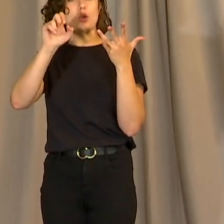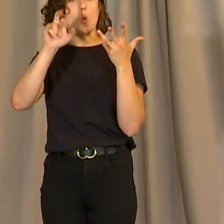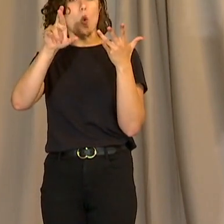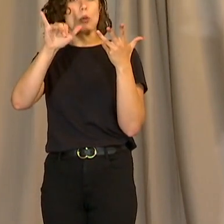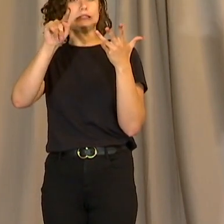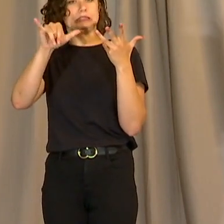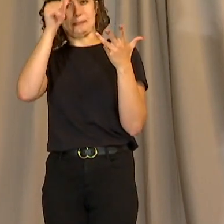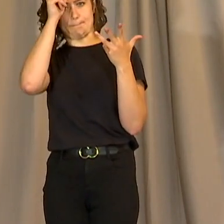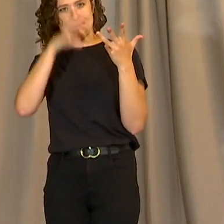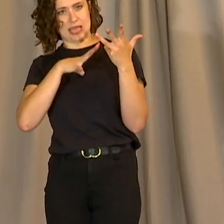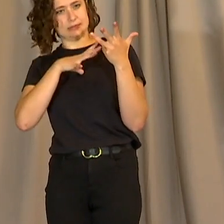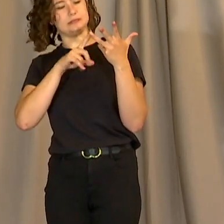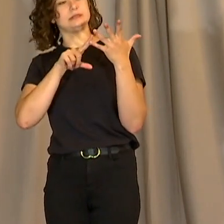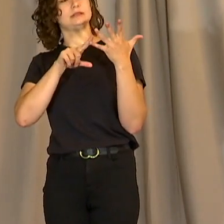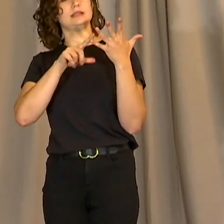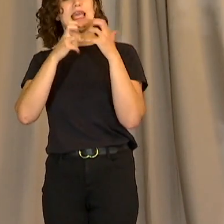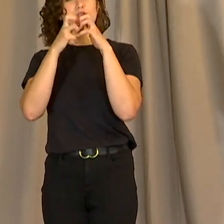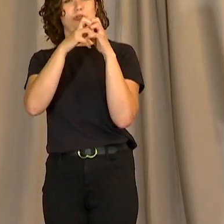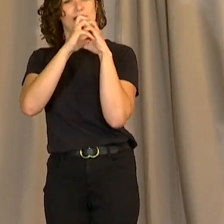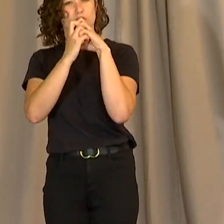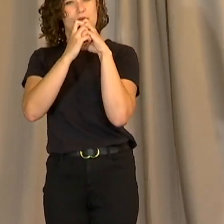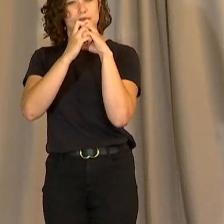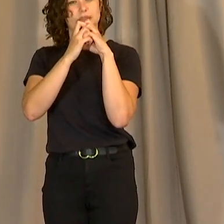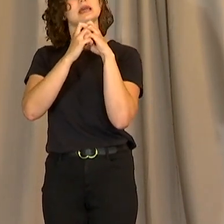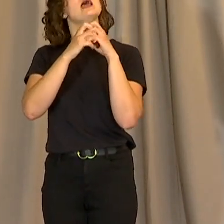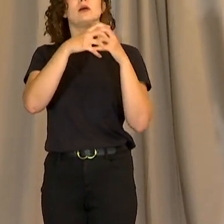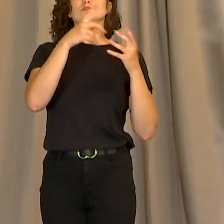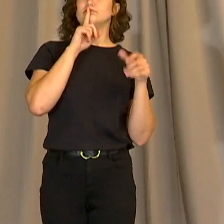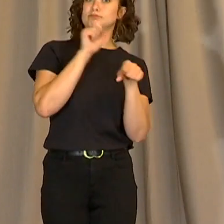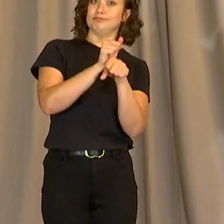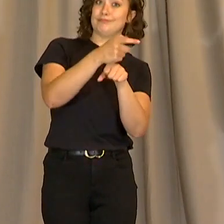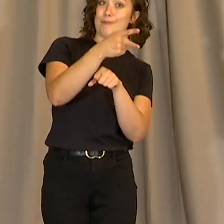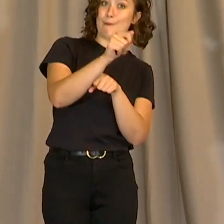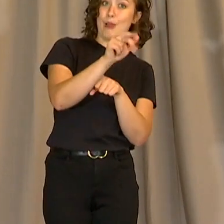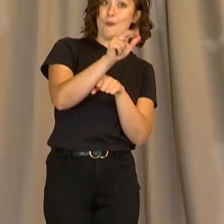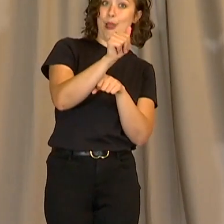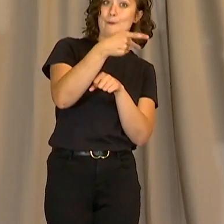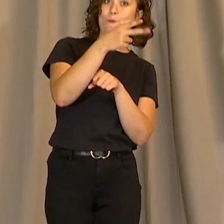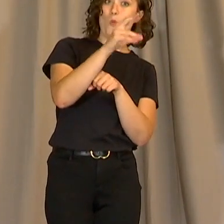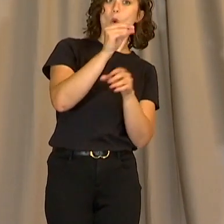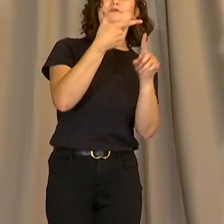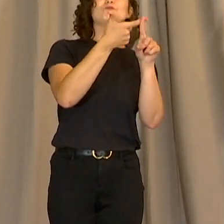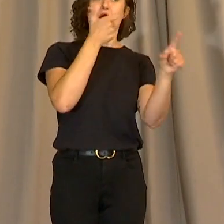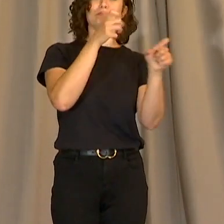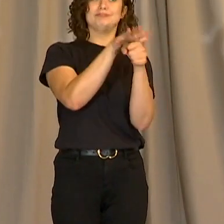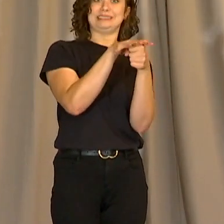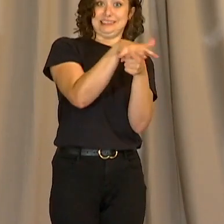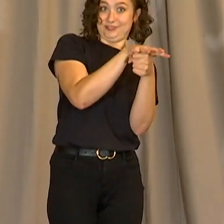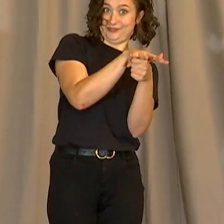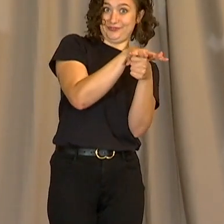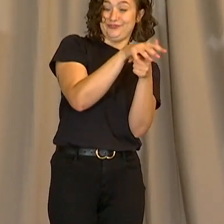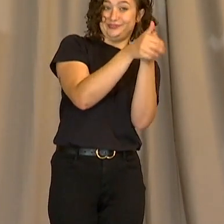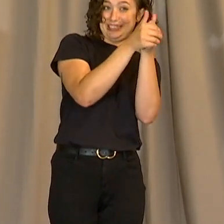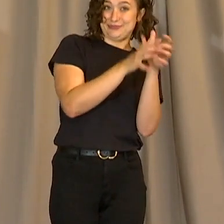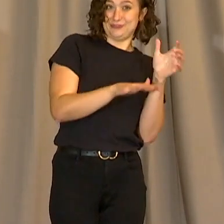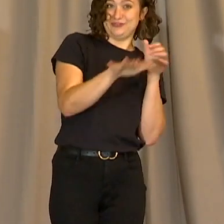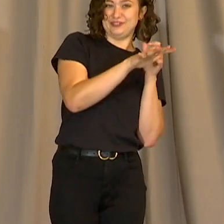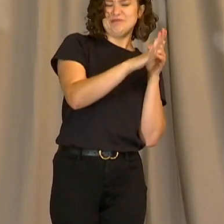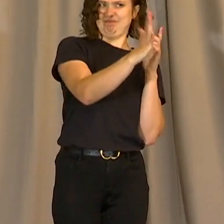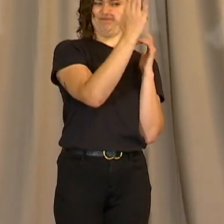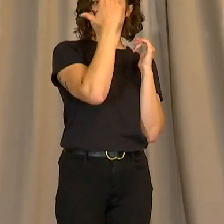they are pair pros from the neighborhood. They know the students. They have